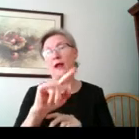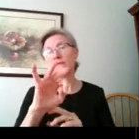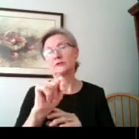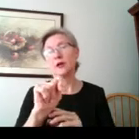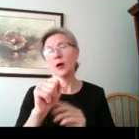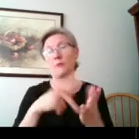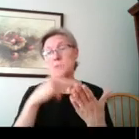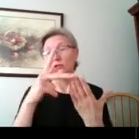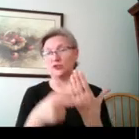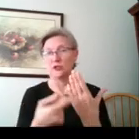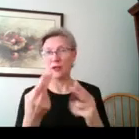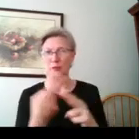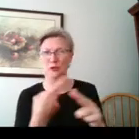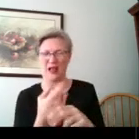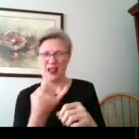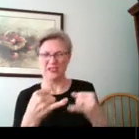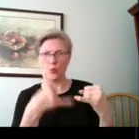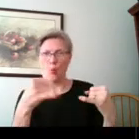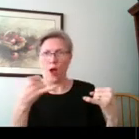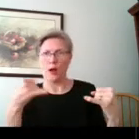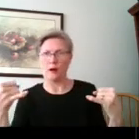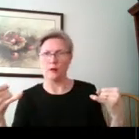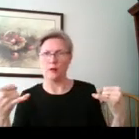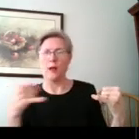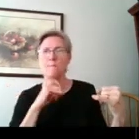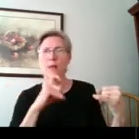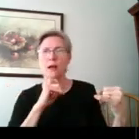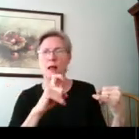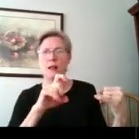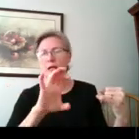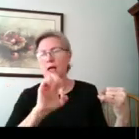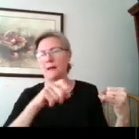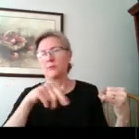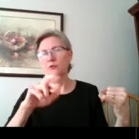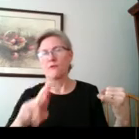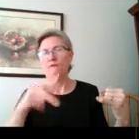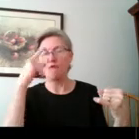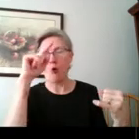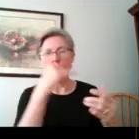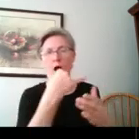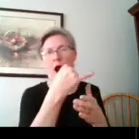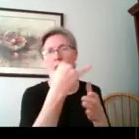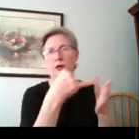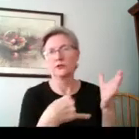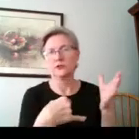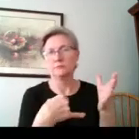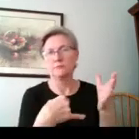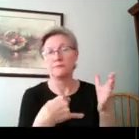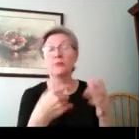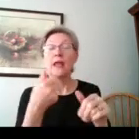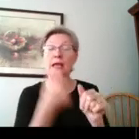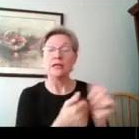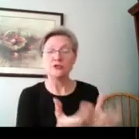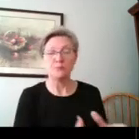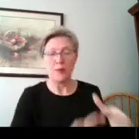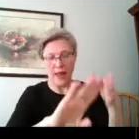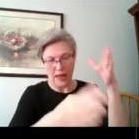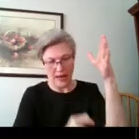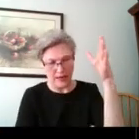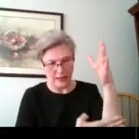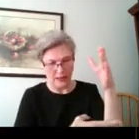using lots of copper wire for an art piece, okay? Each $2 bag of copper wire contains